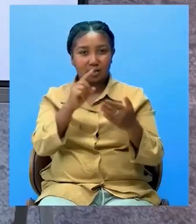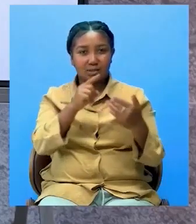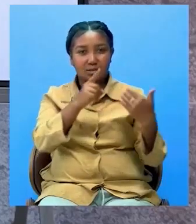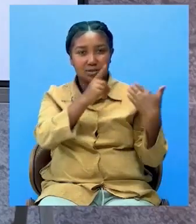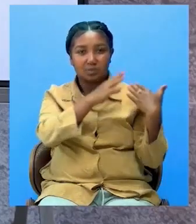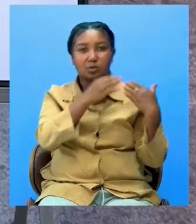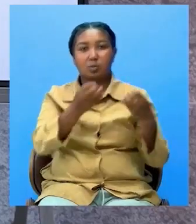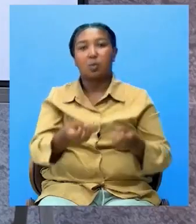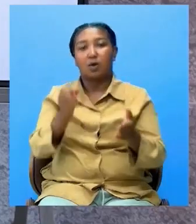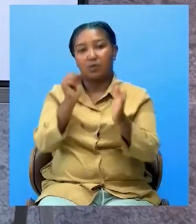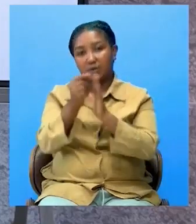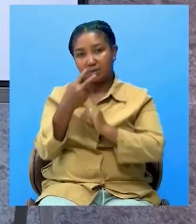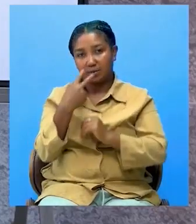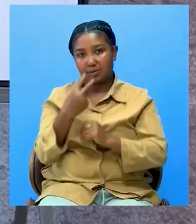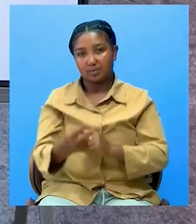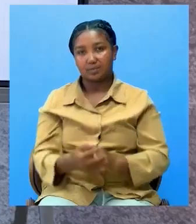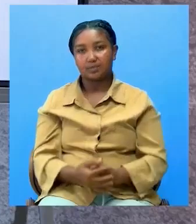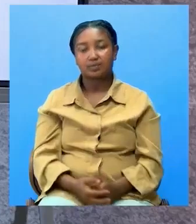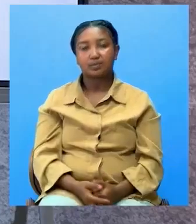is plural, for example,